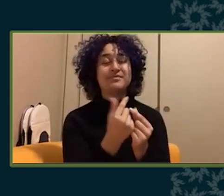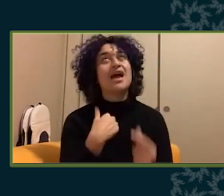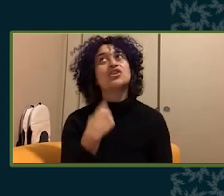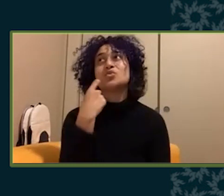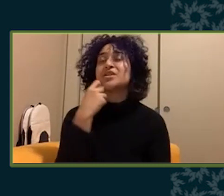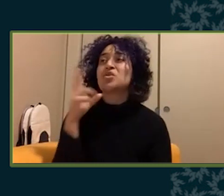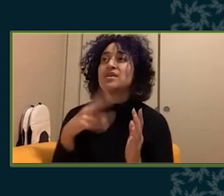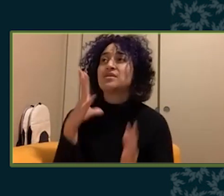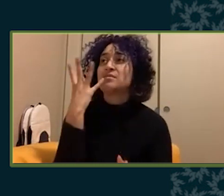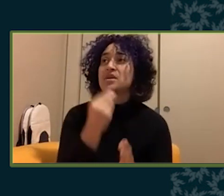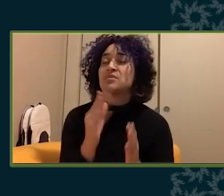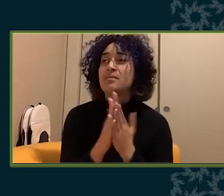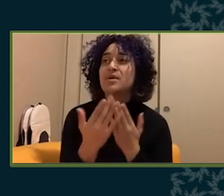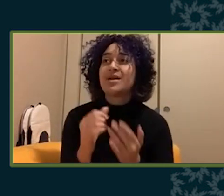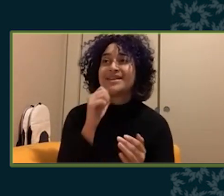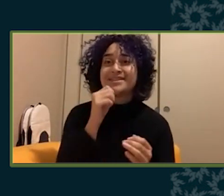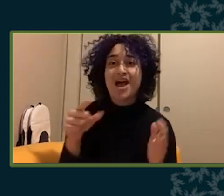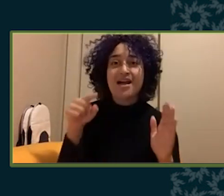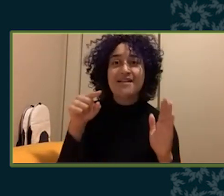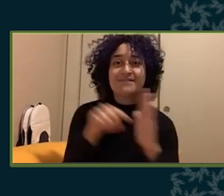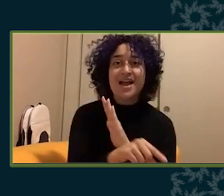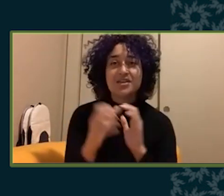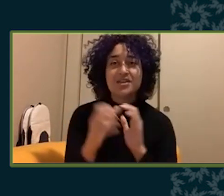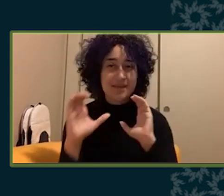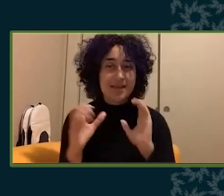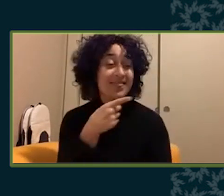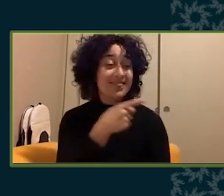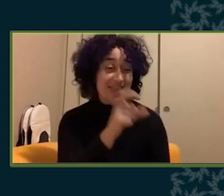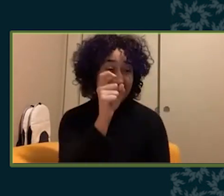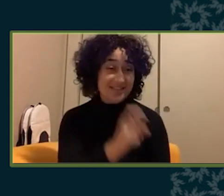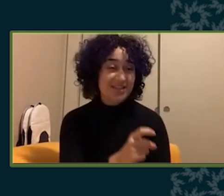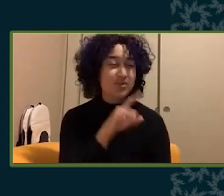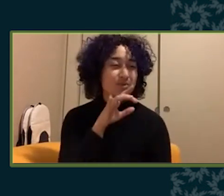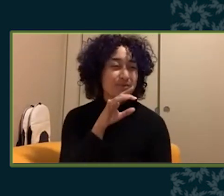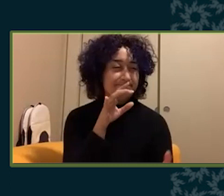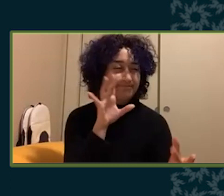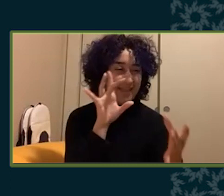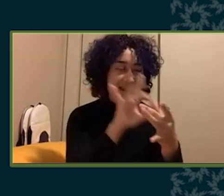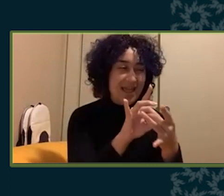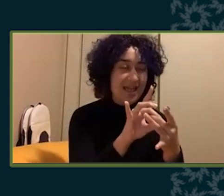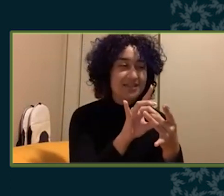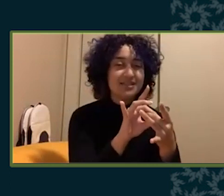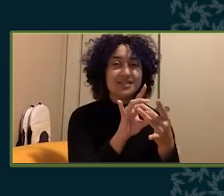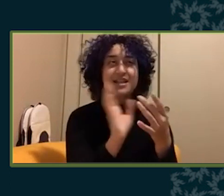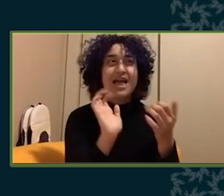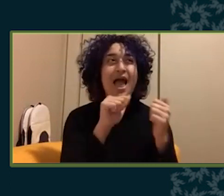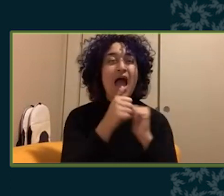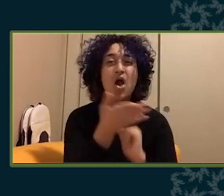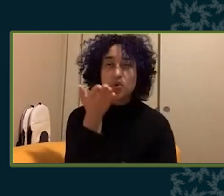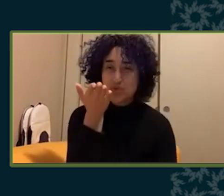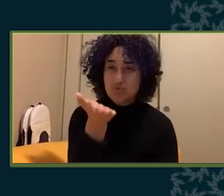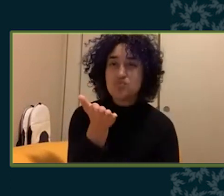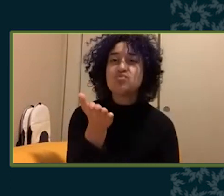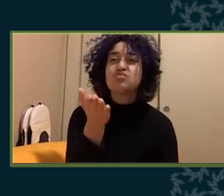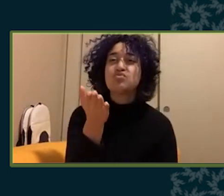beautiful book called Nonviolent Communication, right? Like, they need to be able to engage for, like, how you advocate is